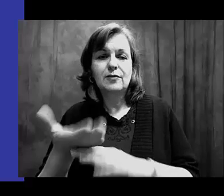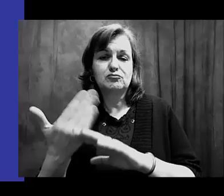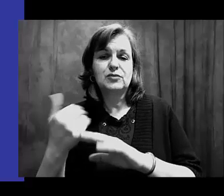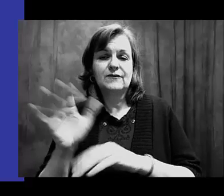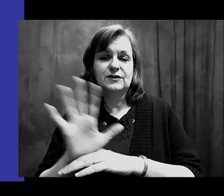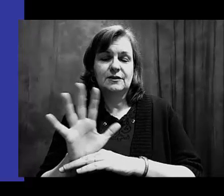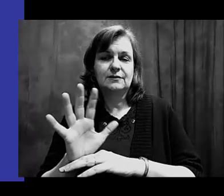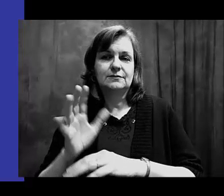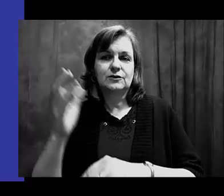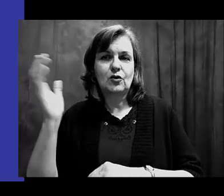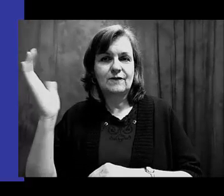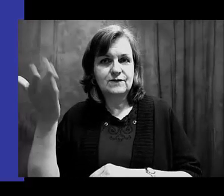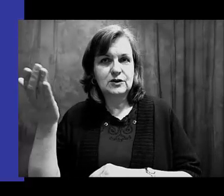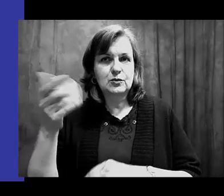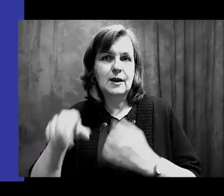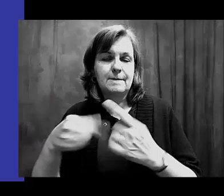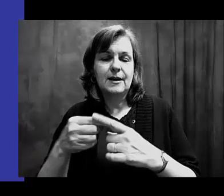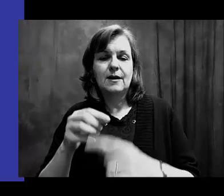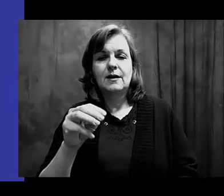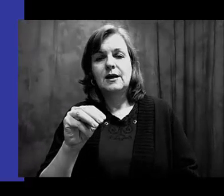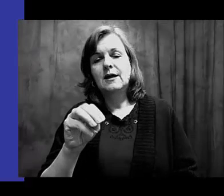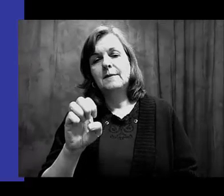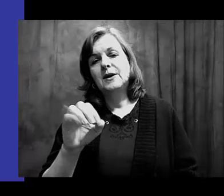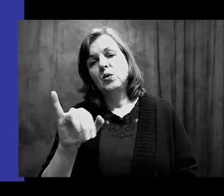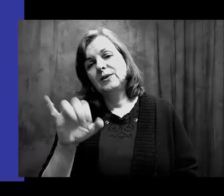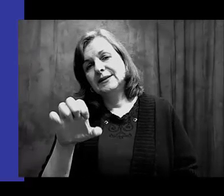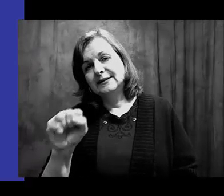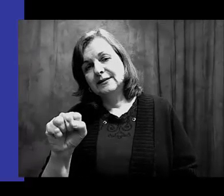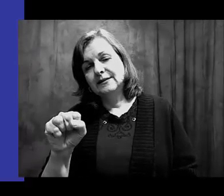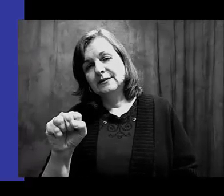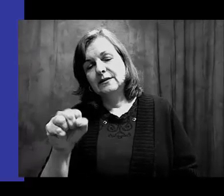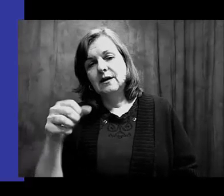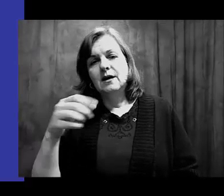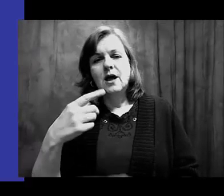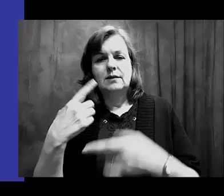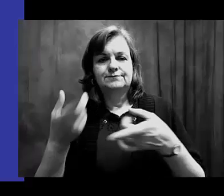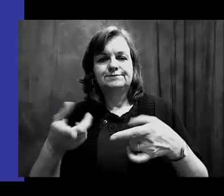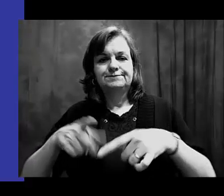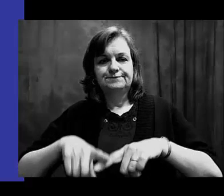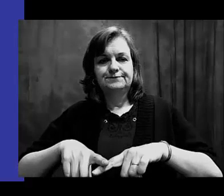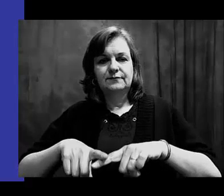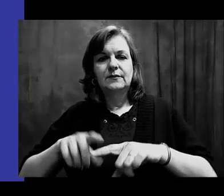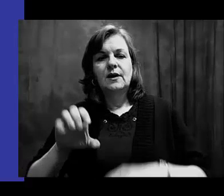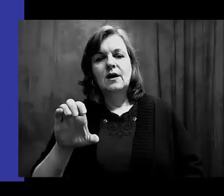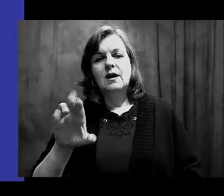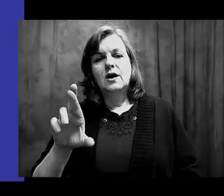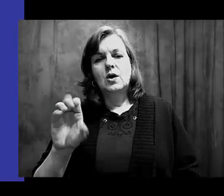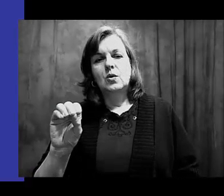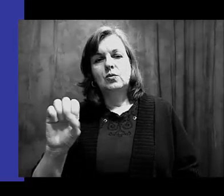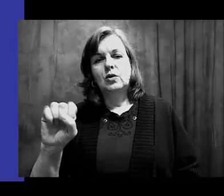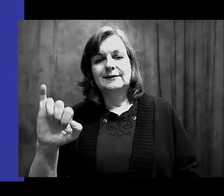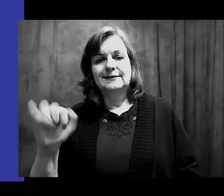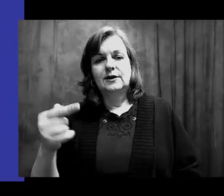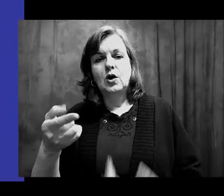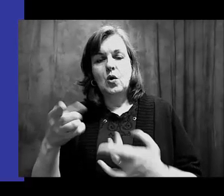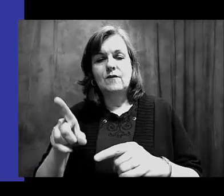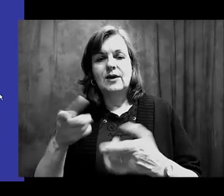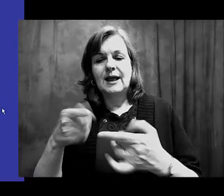crossing over occurs in prophase 1. of meiosis 1.